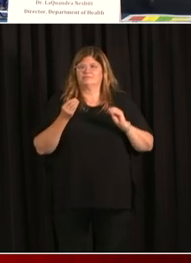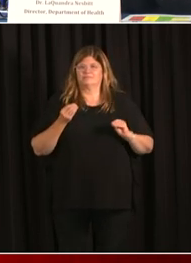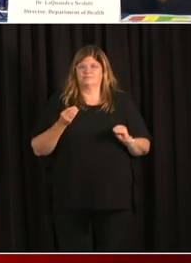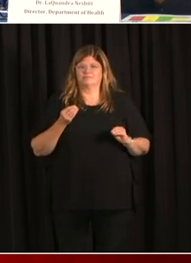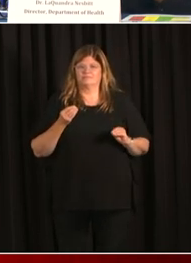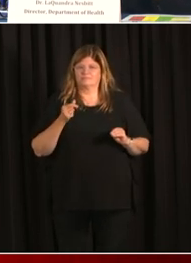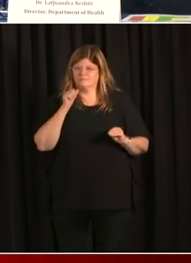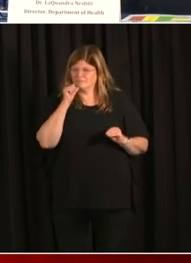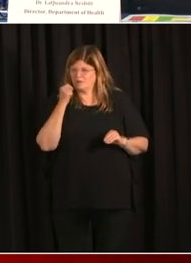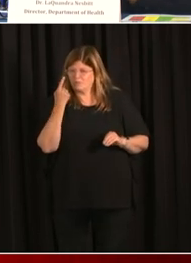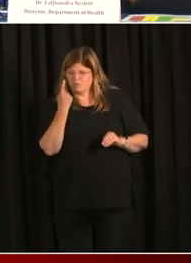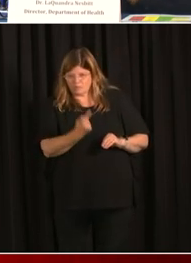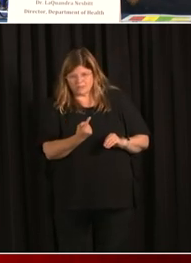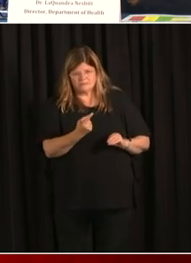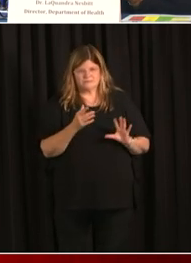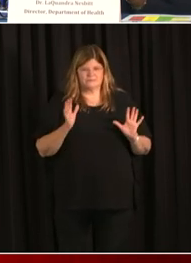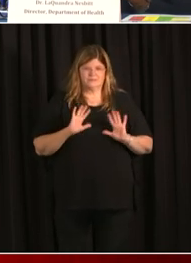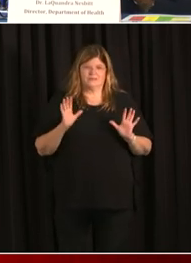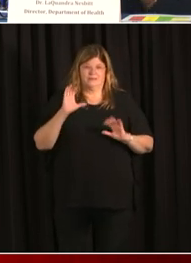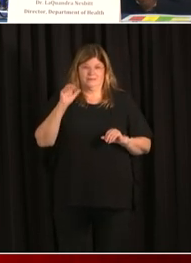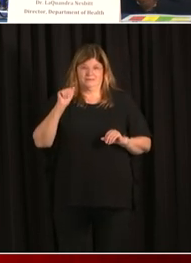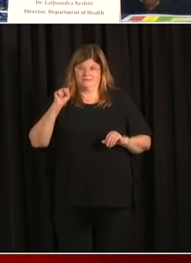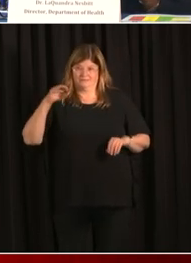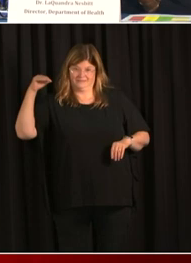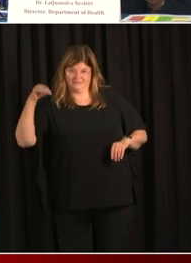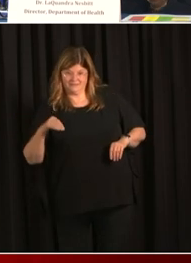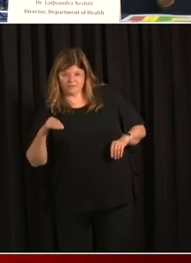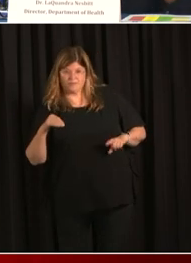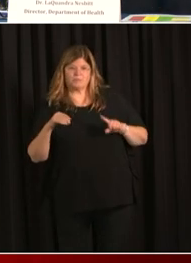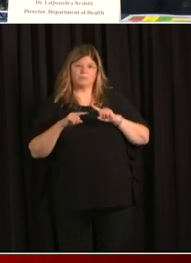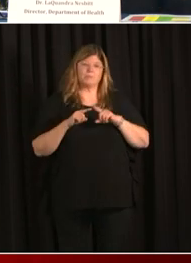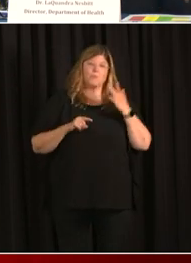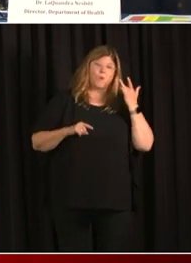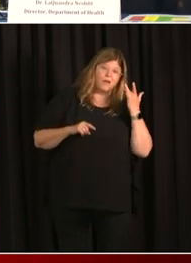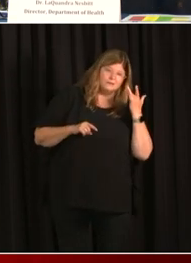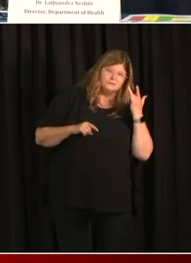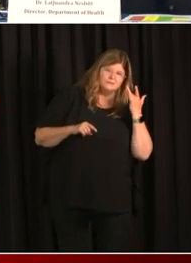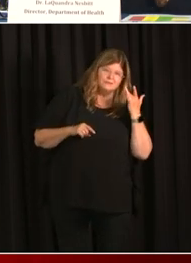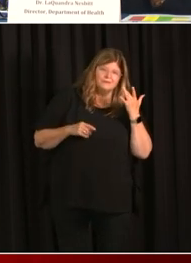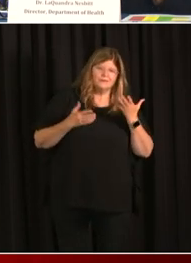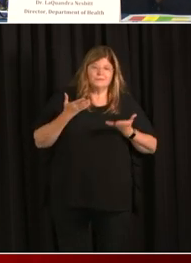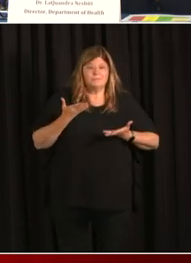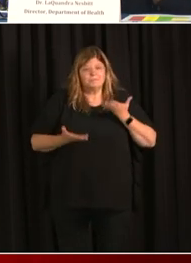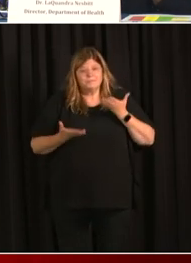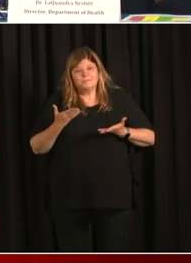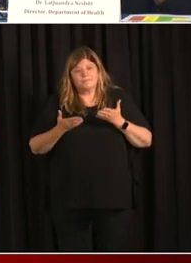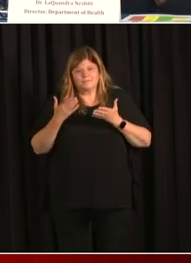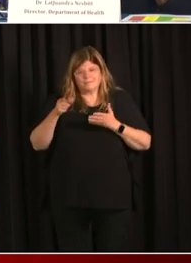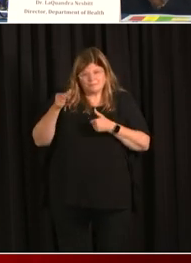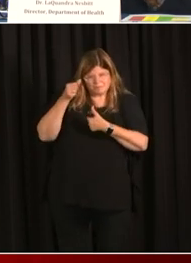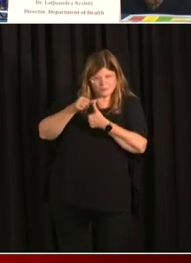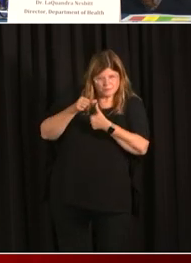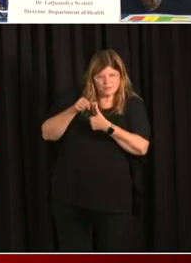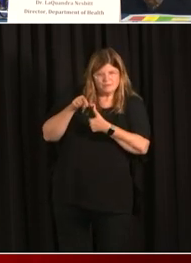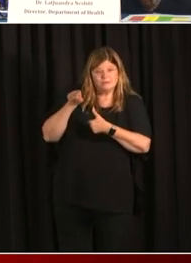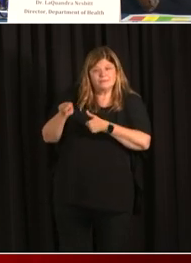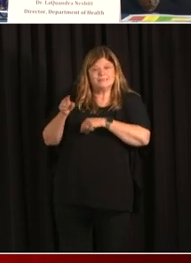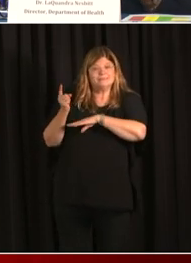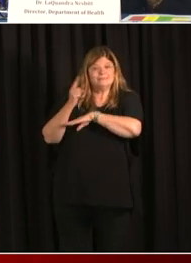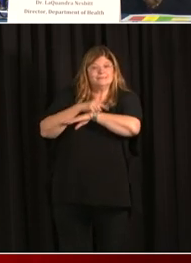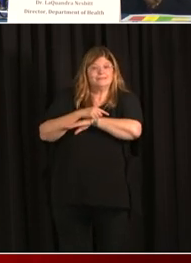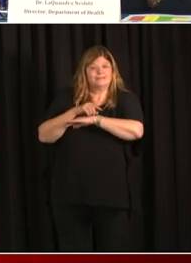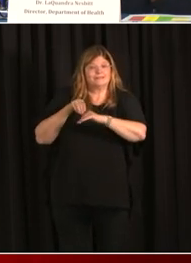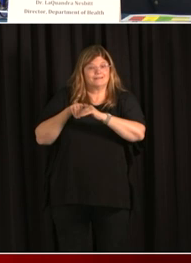not just that one if cases are declining. Now, because I have this kind of locked in my memory, on the day we entered